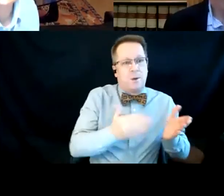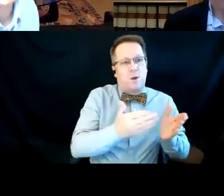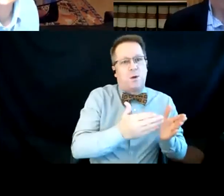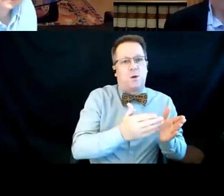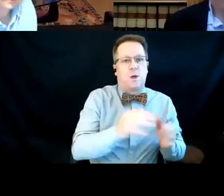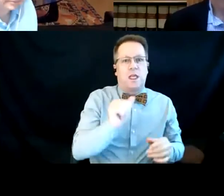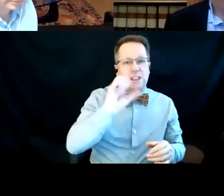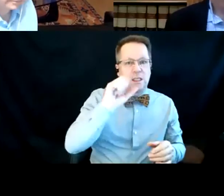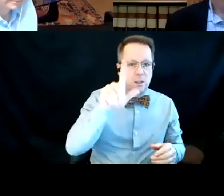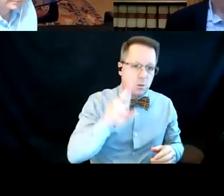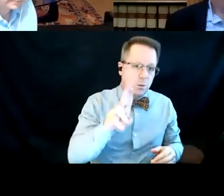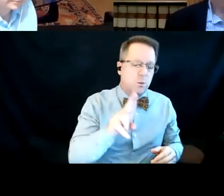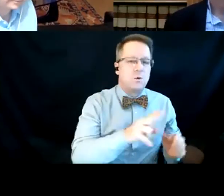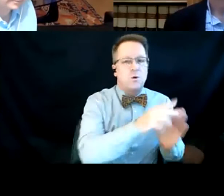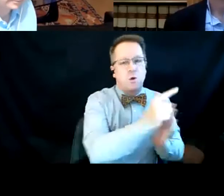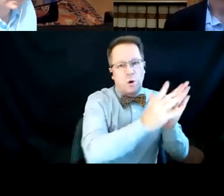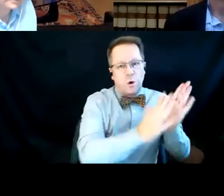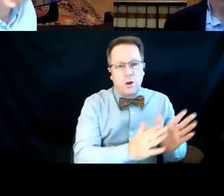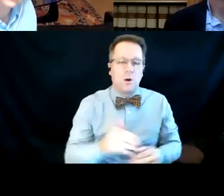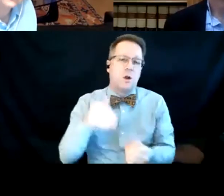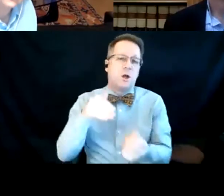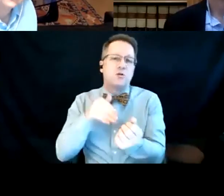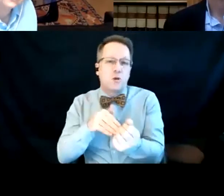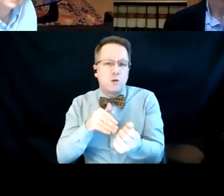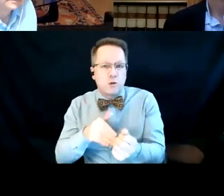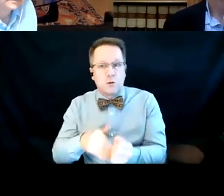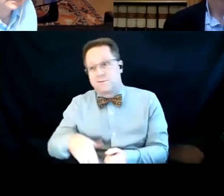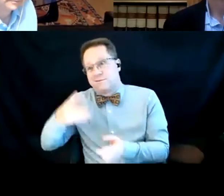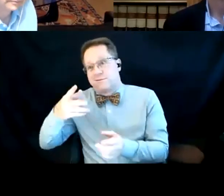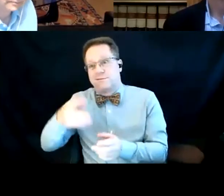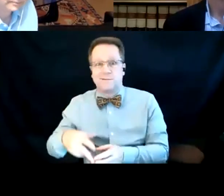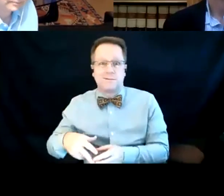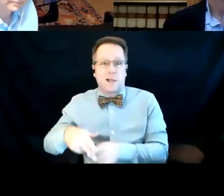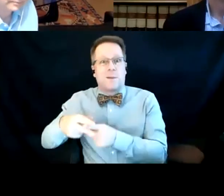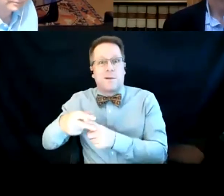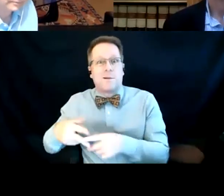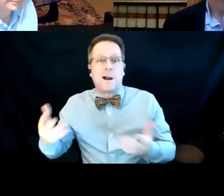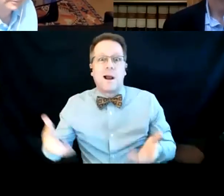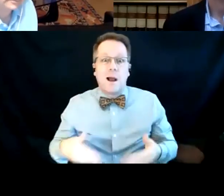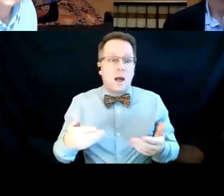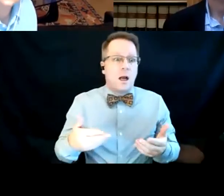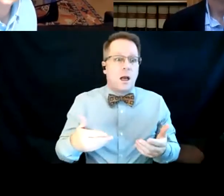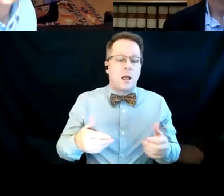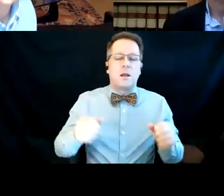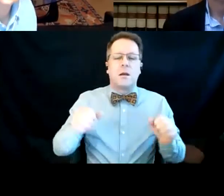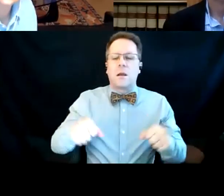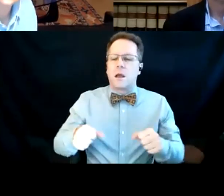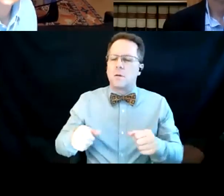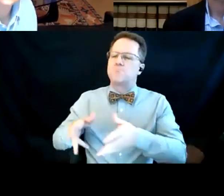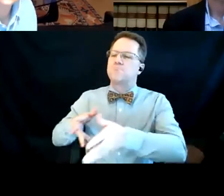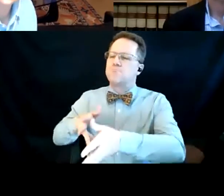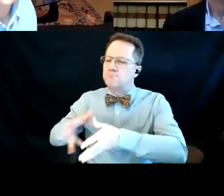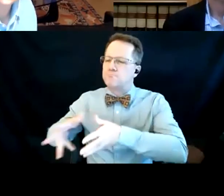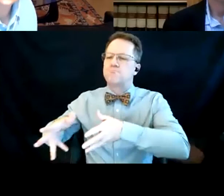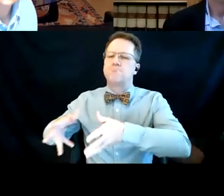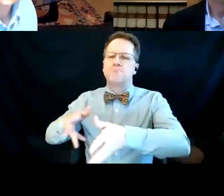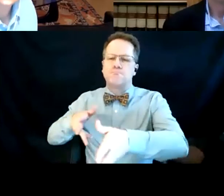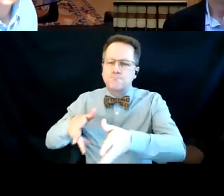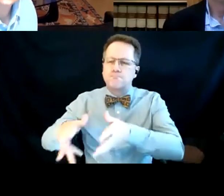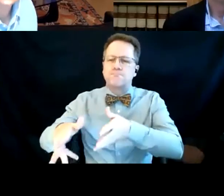custodian, is to have those conversations with the people that you know and love, and work these things